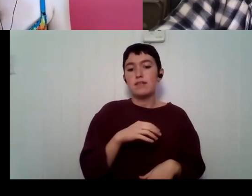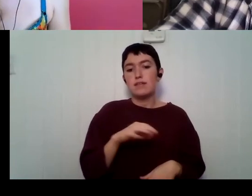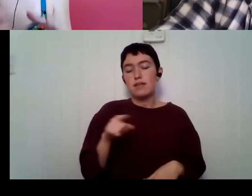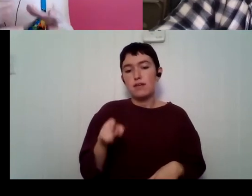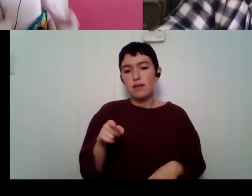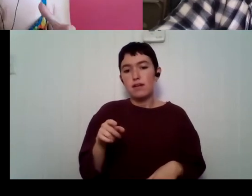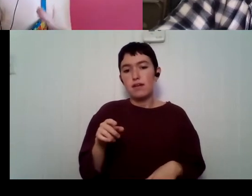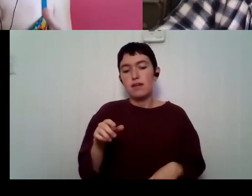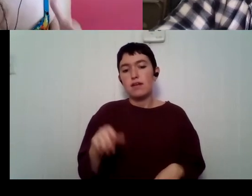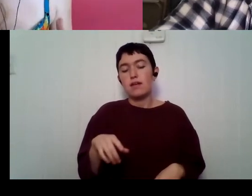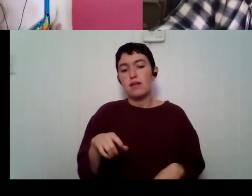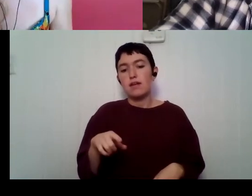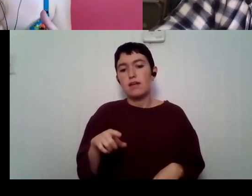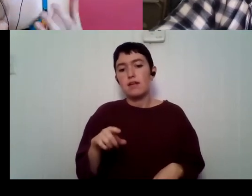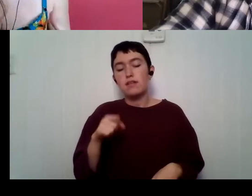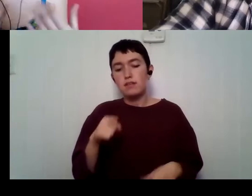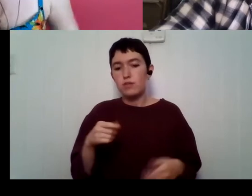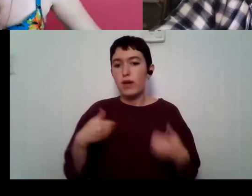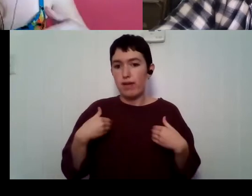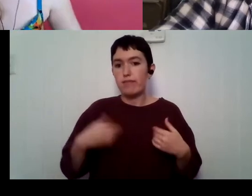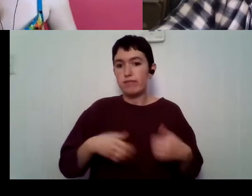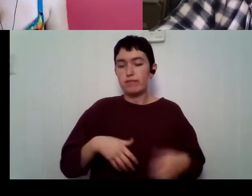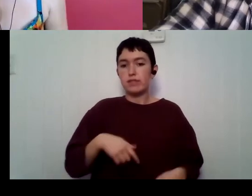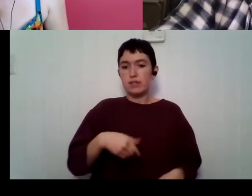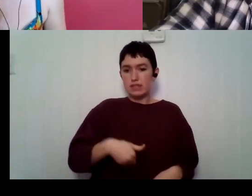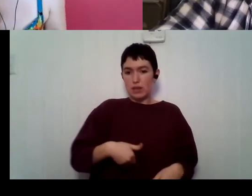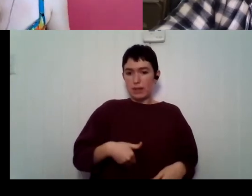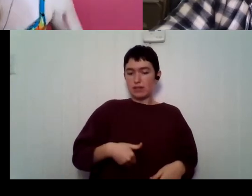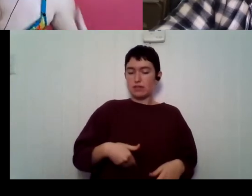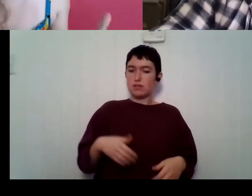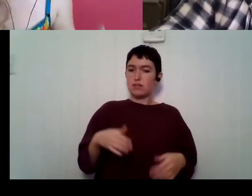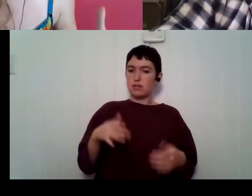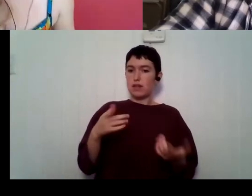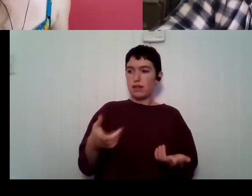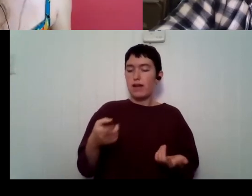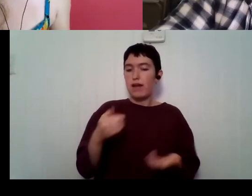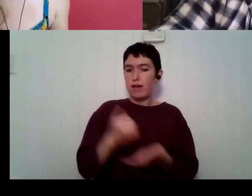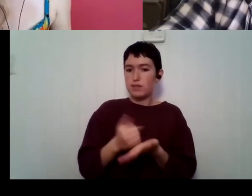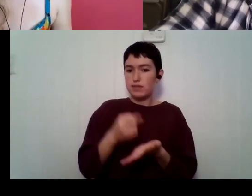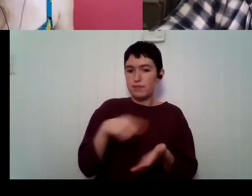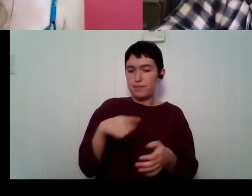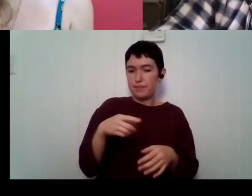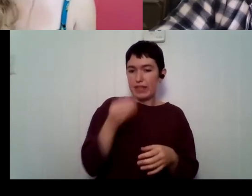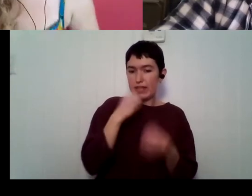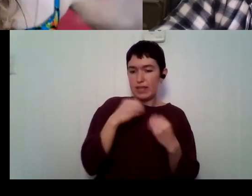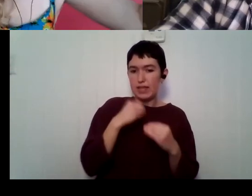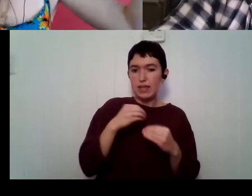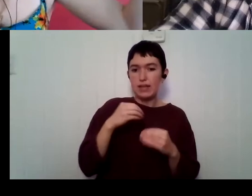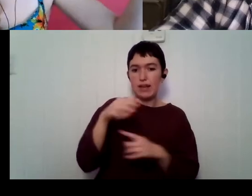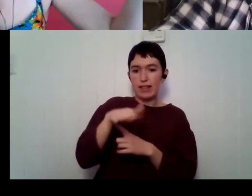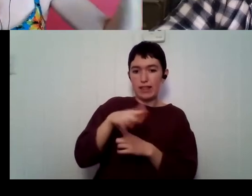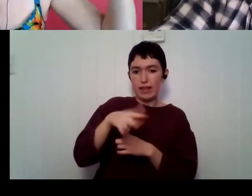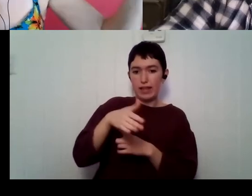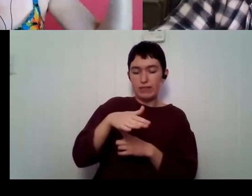stomachs that are geared to eating leaves. So they're basically eating tons of leaves, and leaves are very hard to digest. Howler monkeys here in